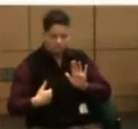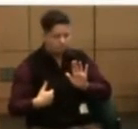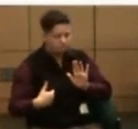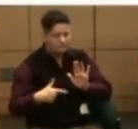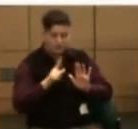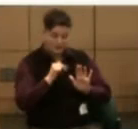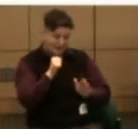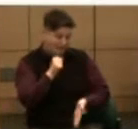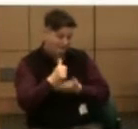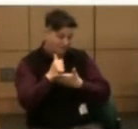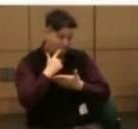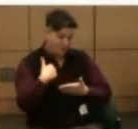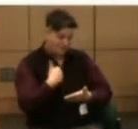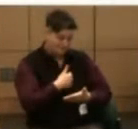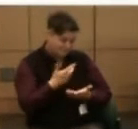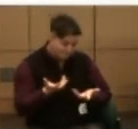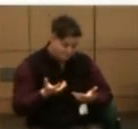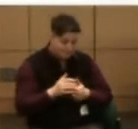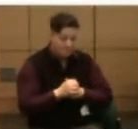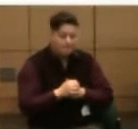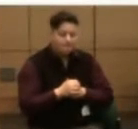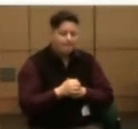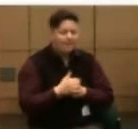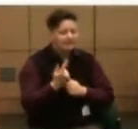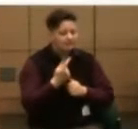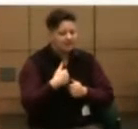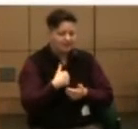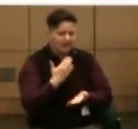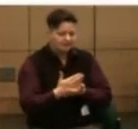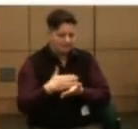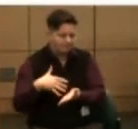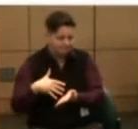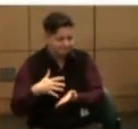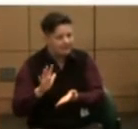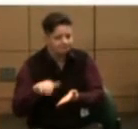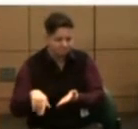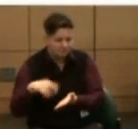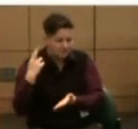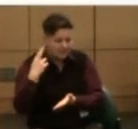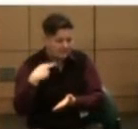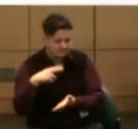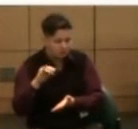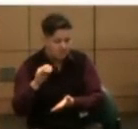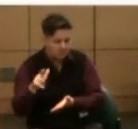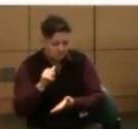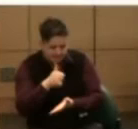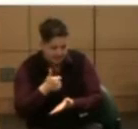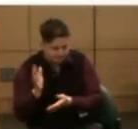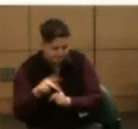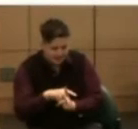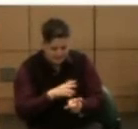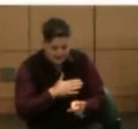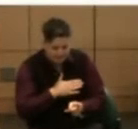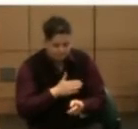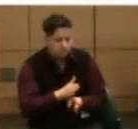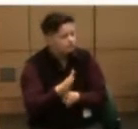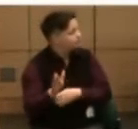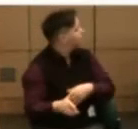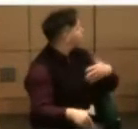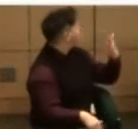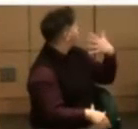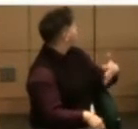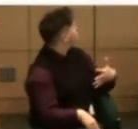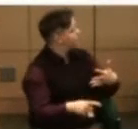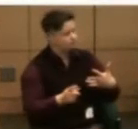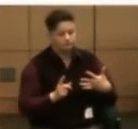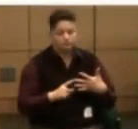helpful. And so it's something that I've stopped doing, basically. Now, urinalysis or urine